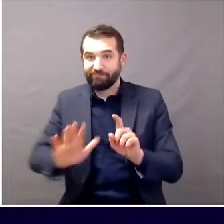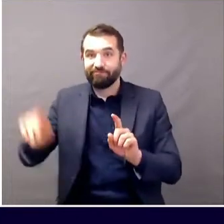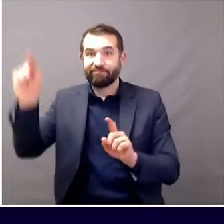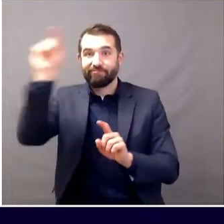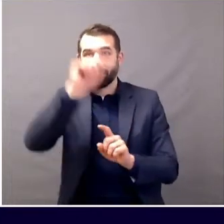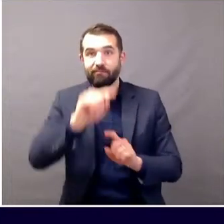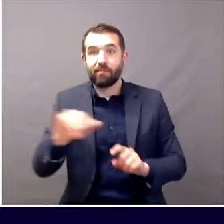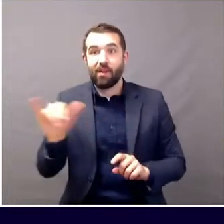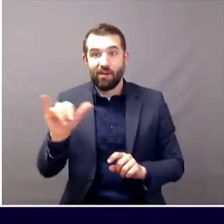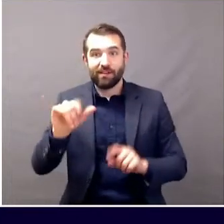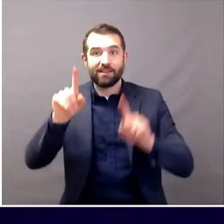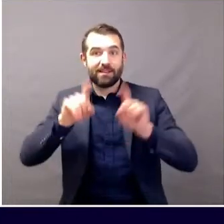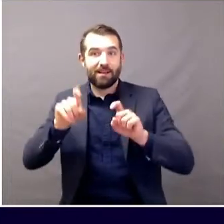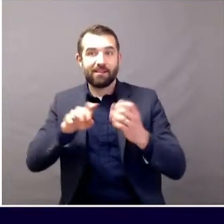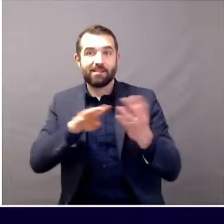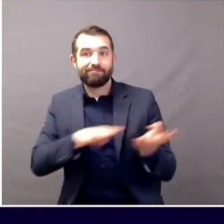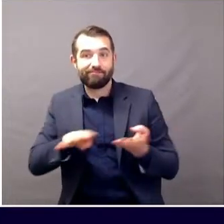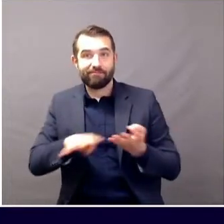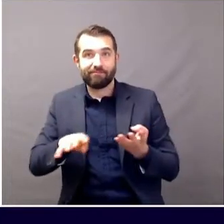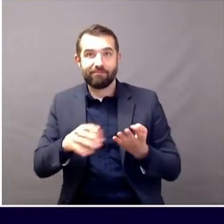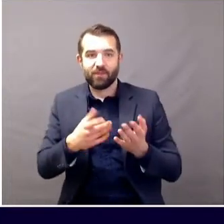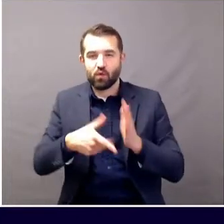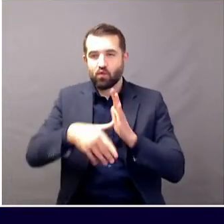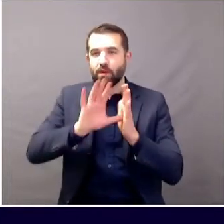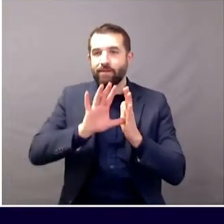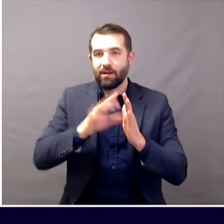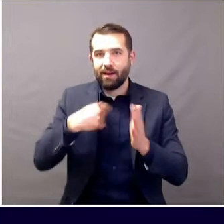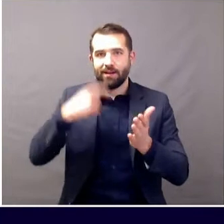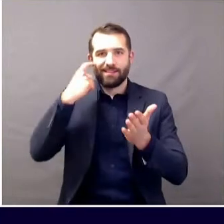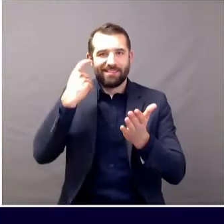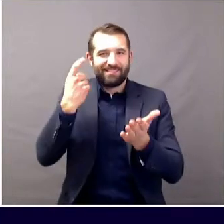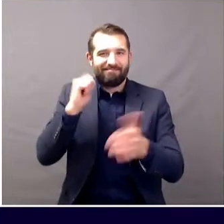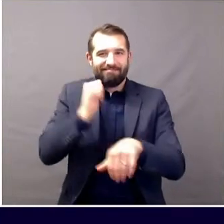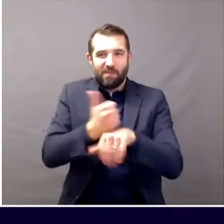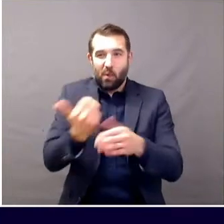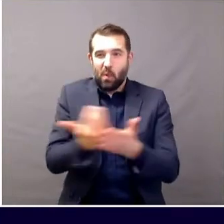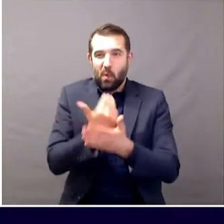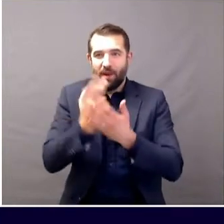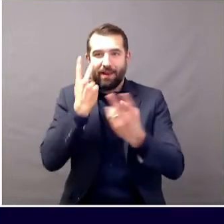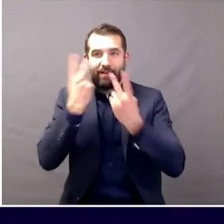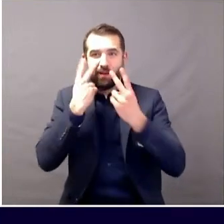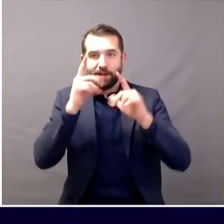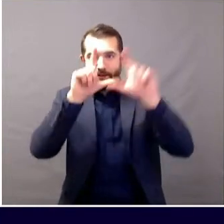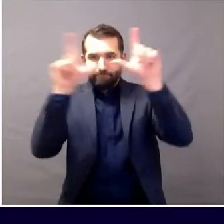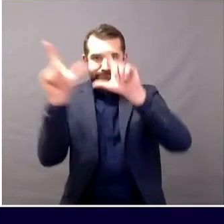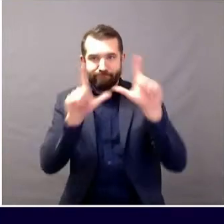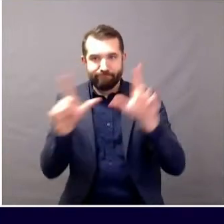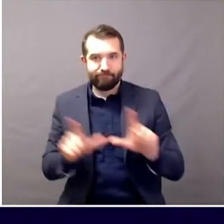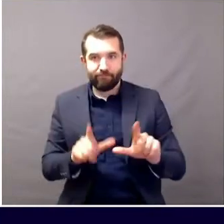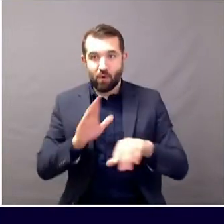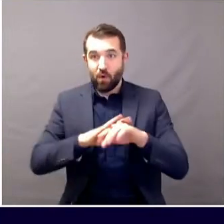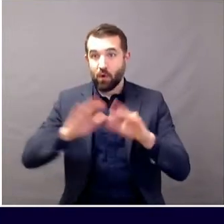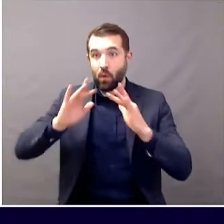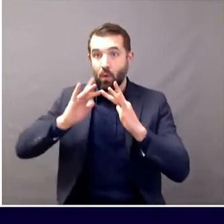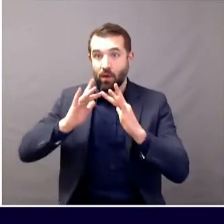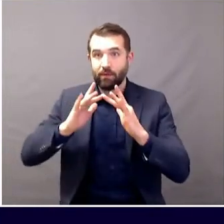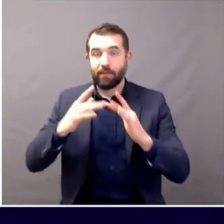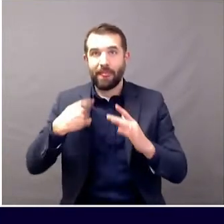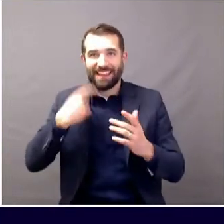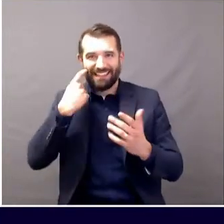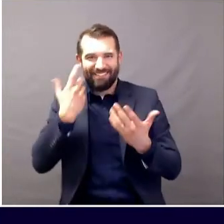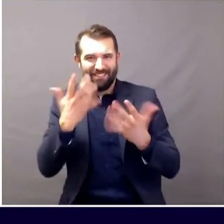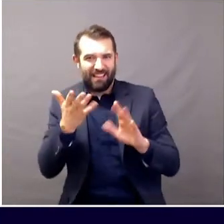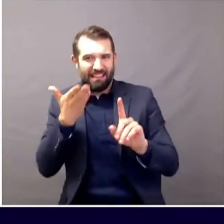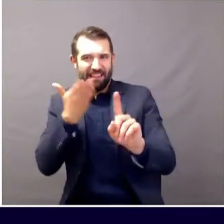reviewing. And we put all of that in a brand new visualization on the website. So I think that is there. We also further break out the positivity